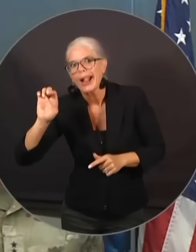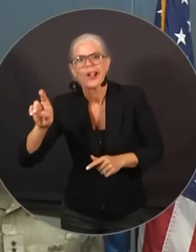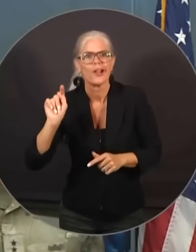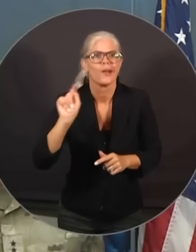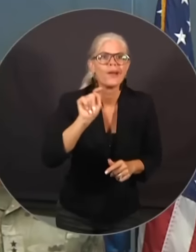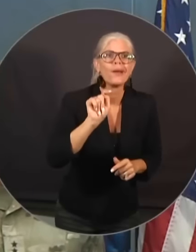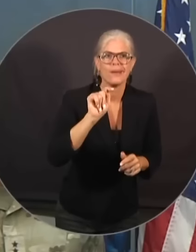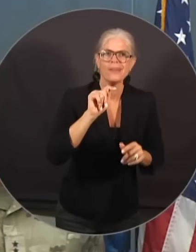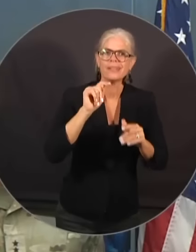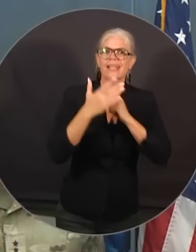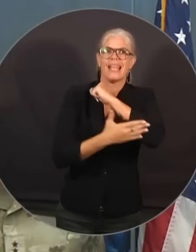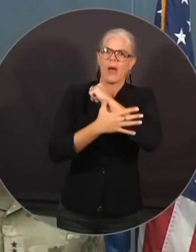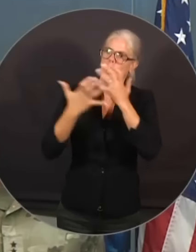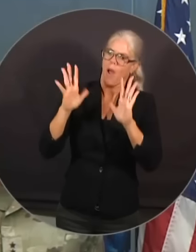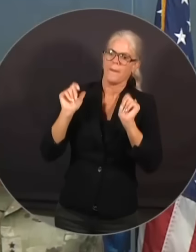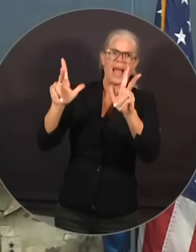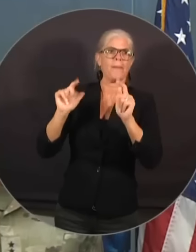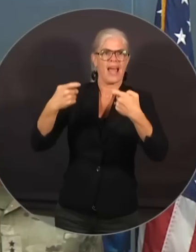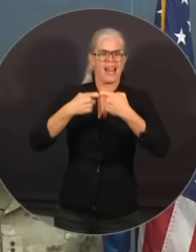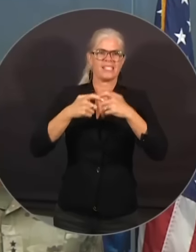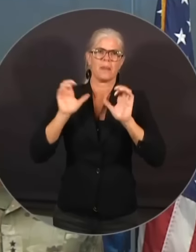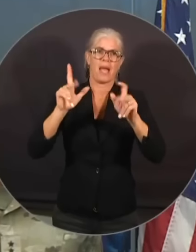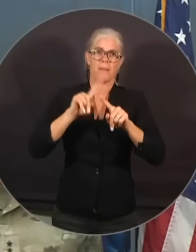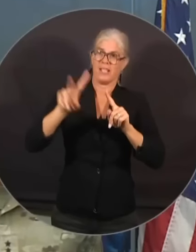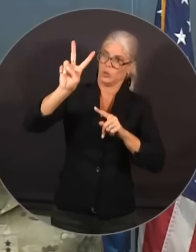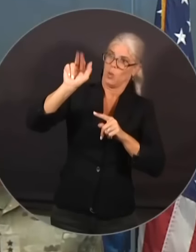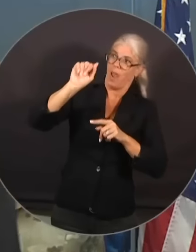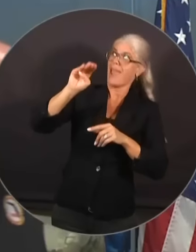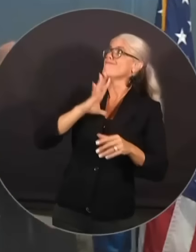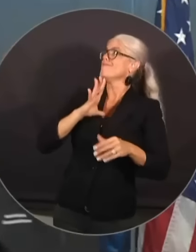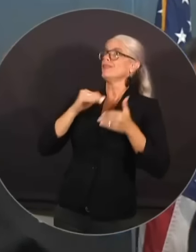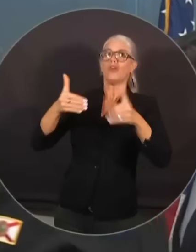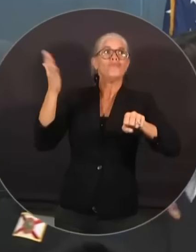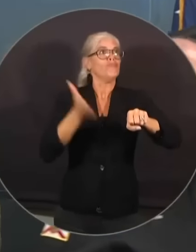restoration. But it isn't going to happen at 2 in the morning.